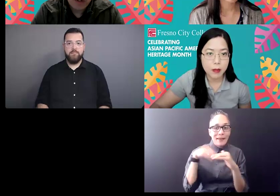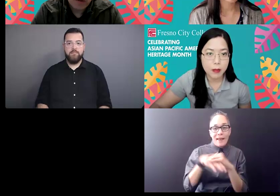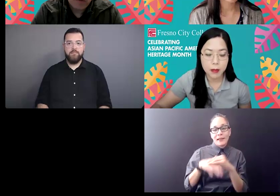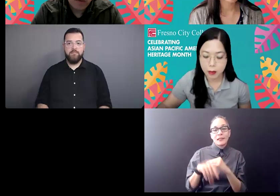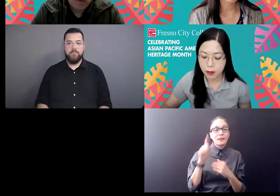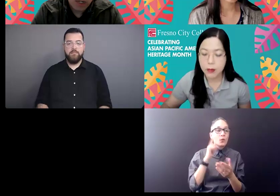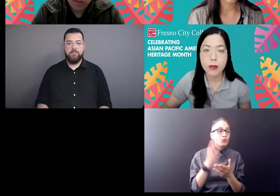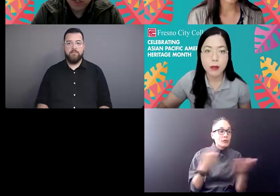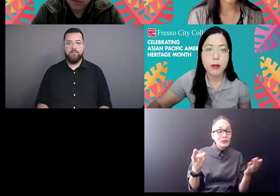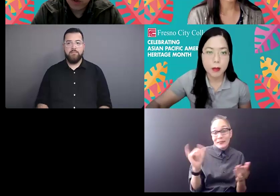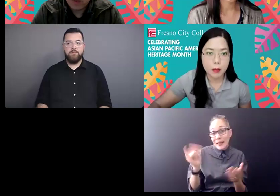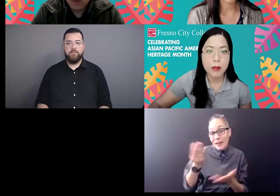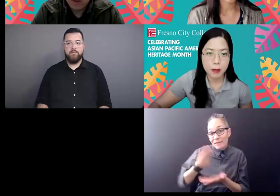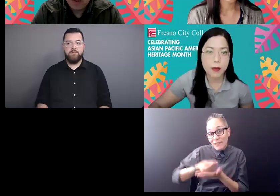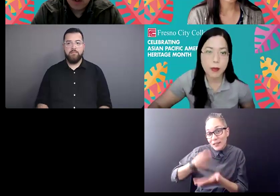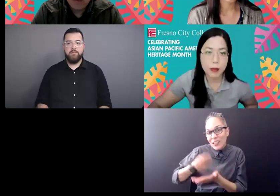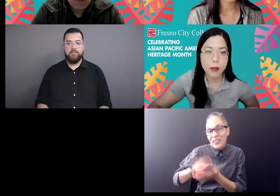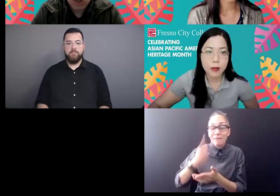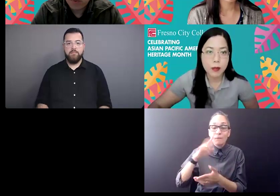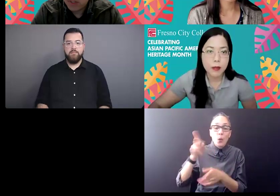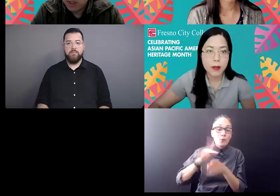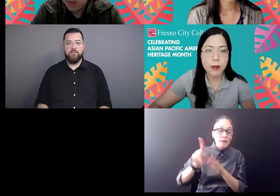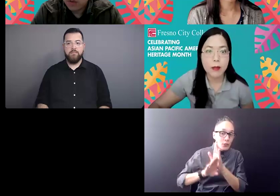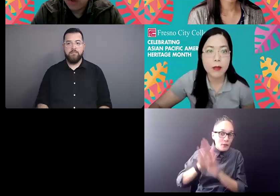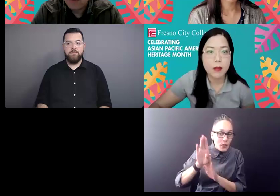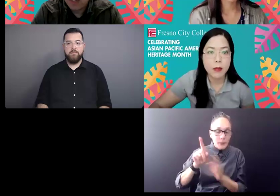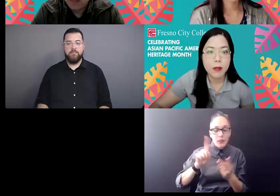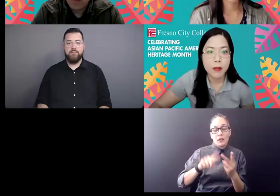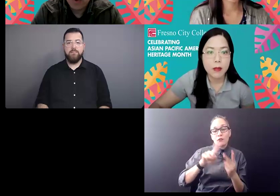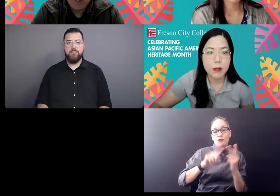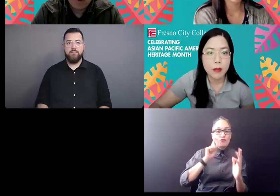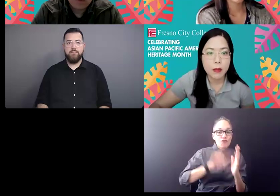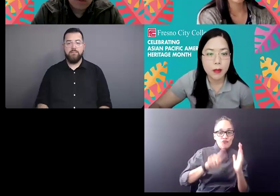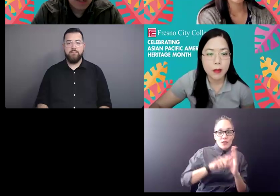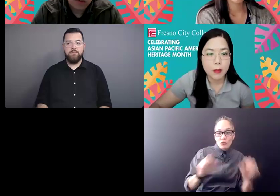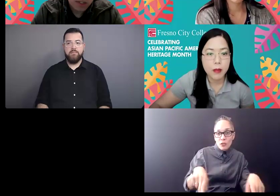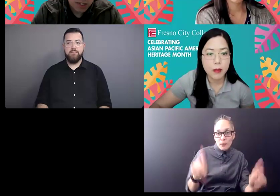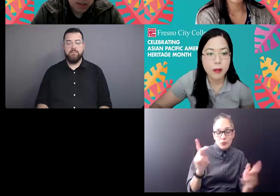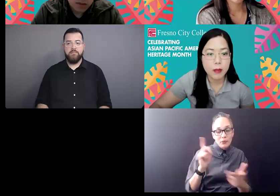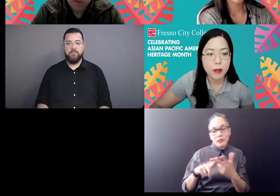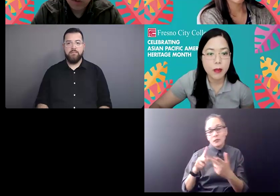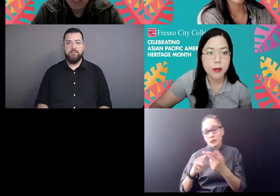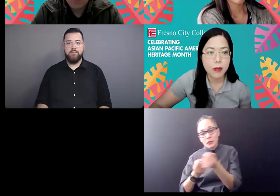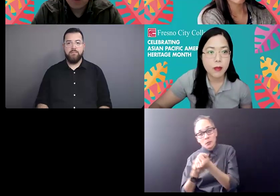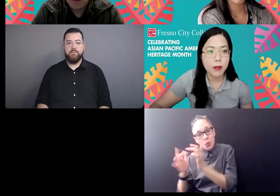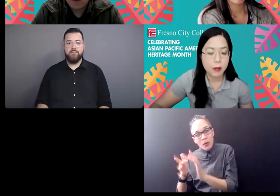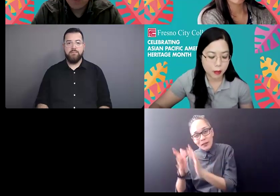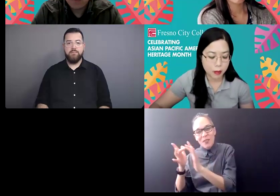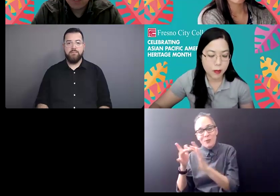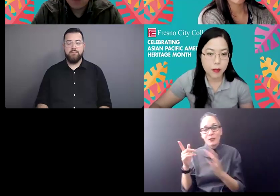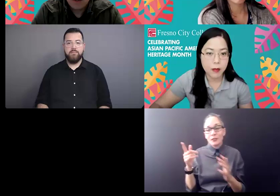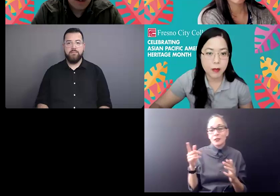such as funding for, say, professional development, research opportunities, or even, say, support networks tailored to the needs for, say,